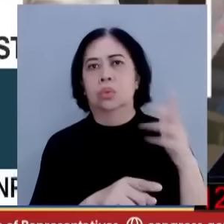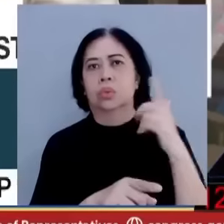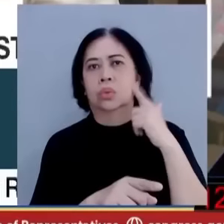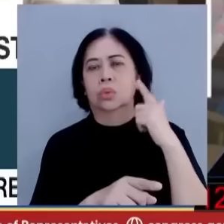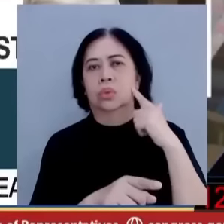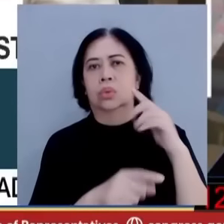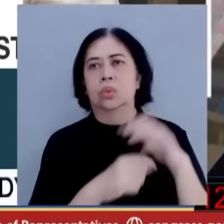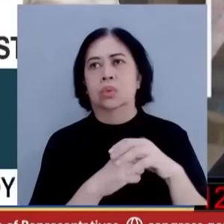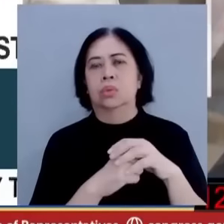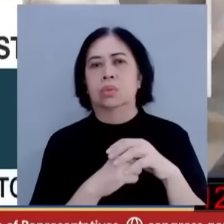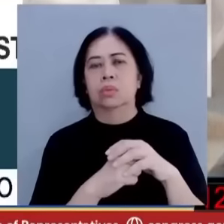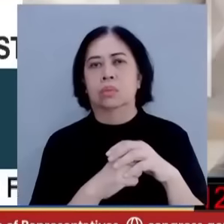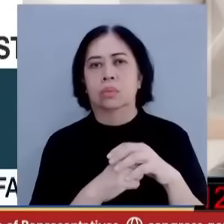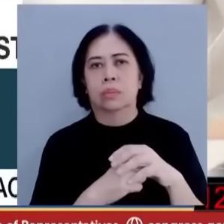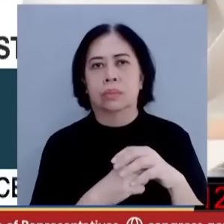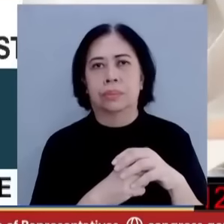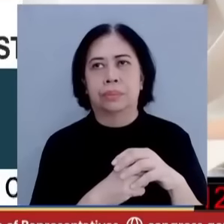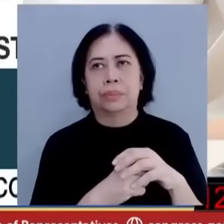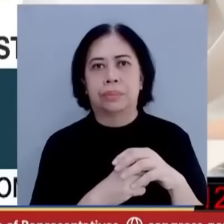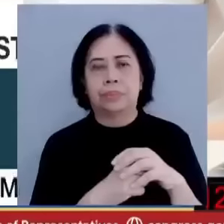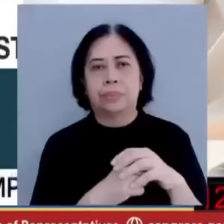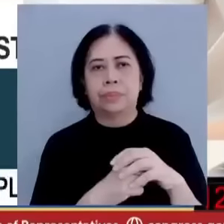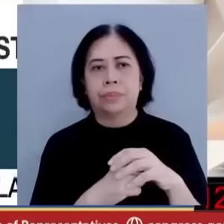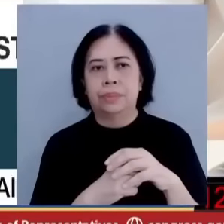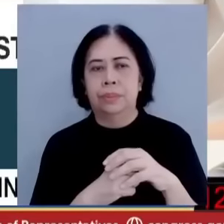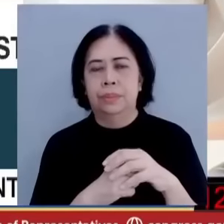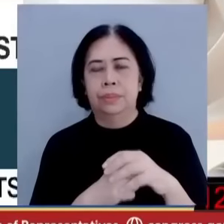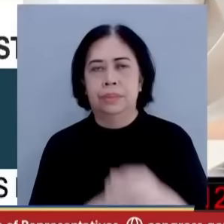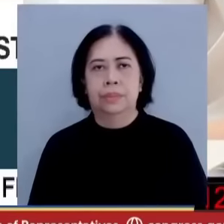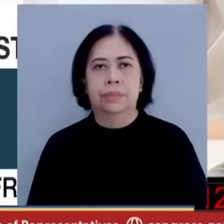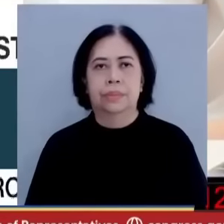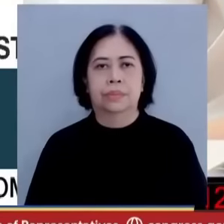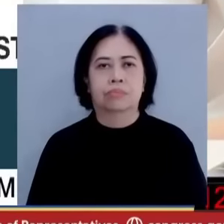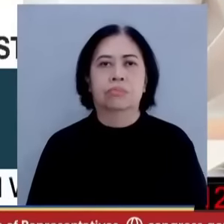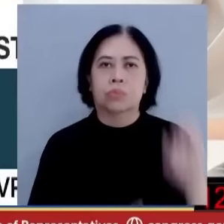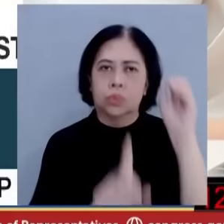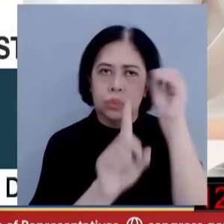know, more objective